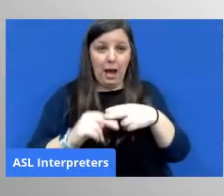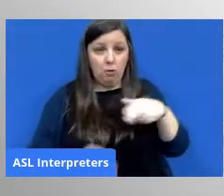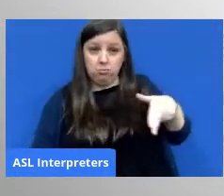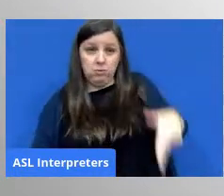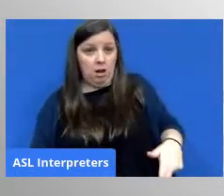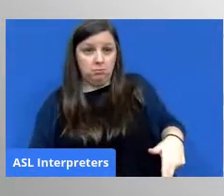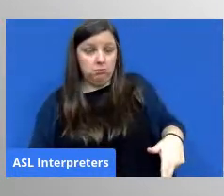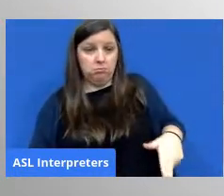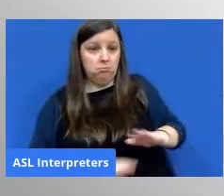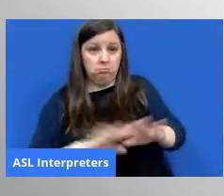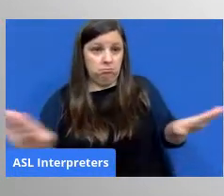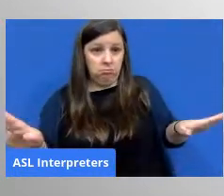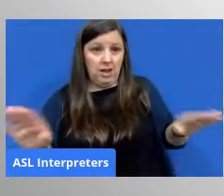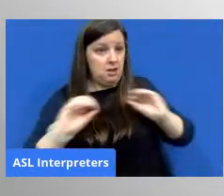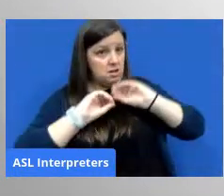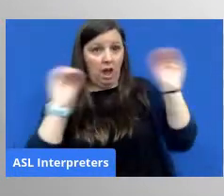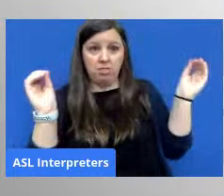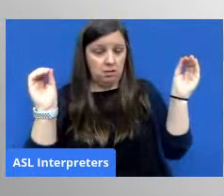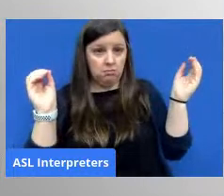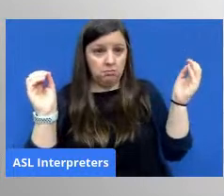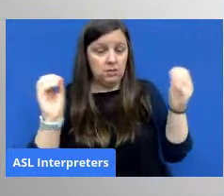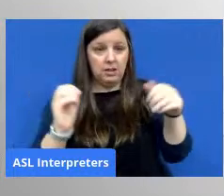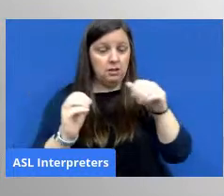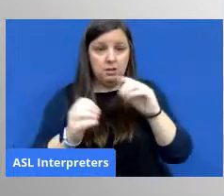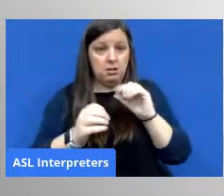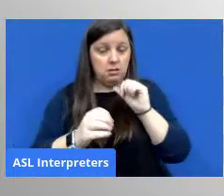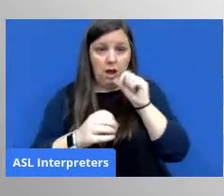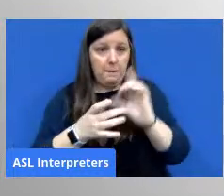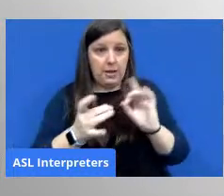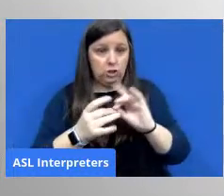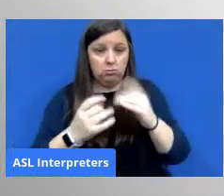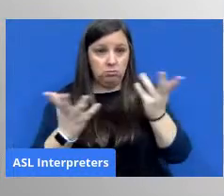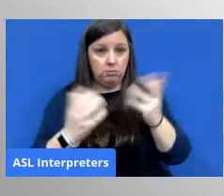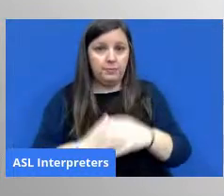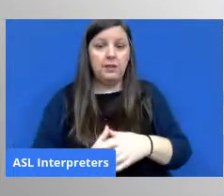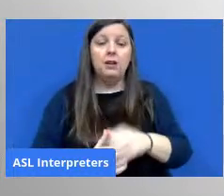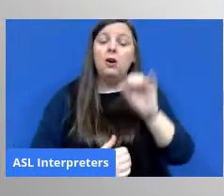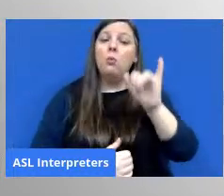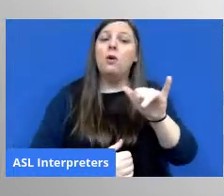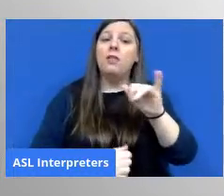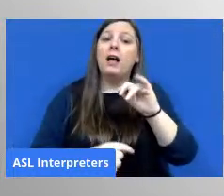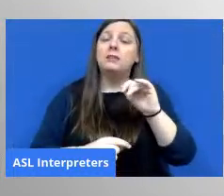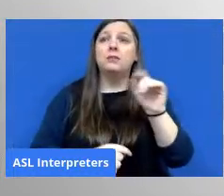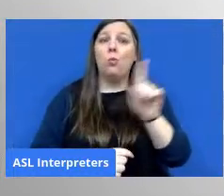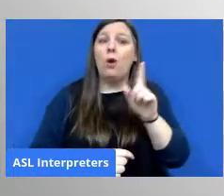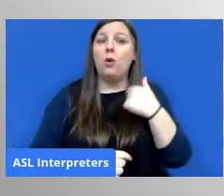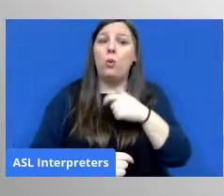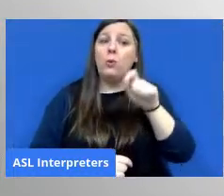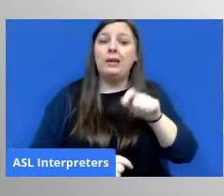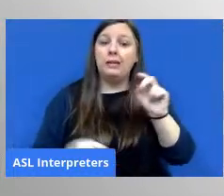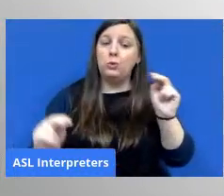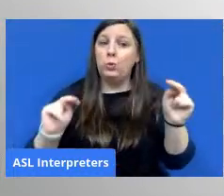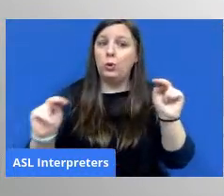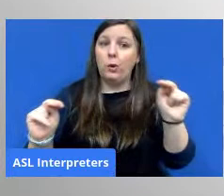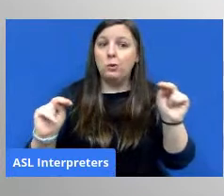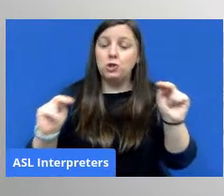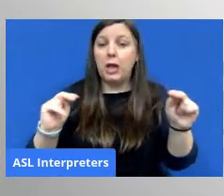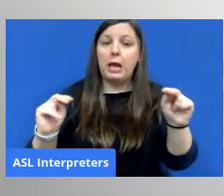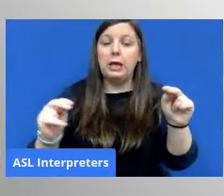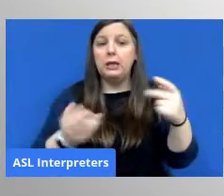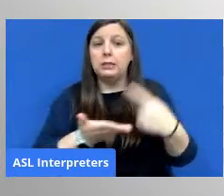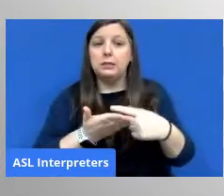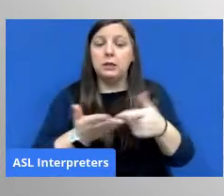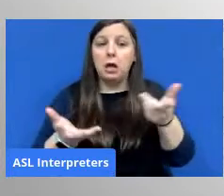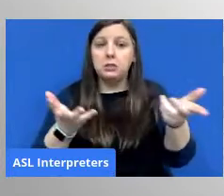Then we would have to that's where we would have to negotiate, because like Chief